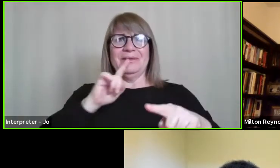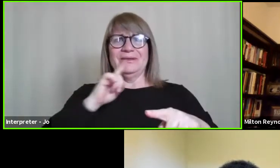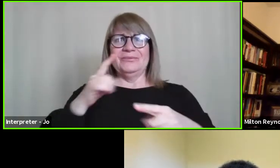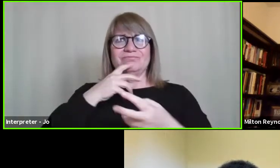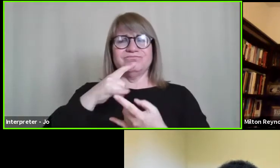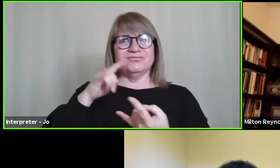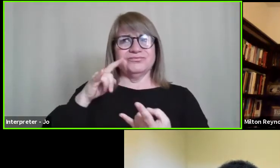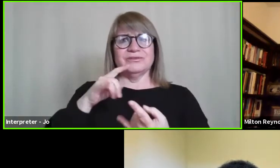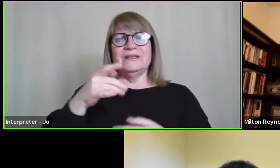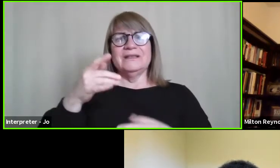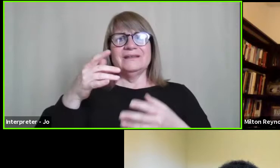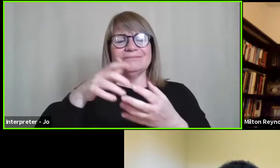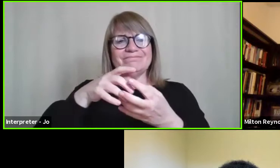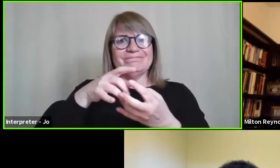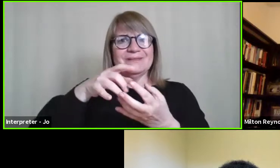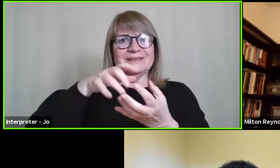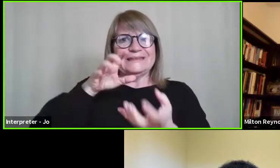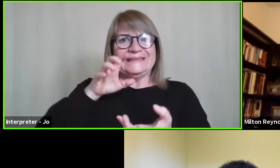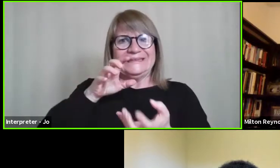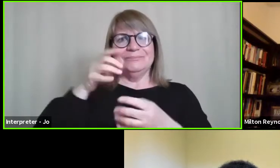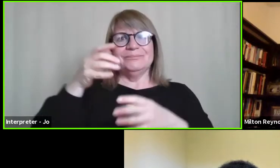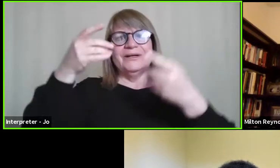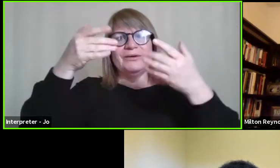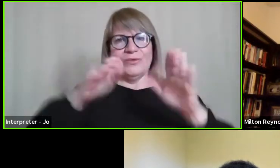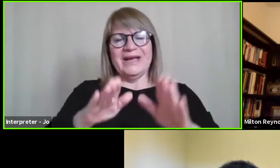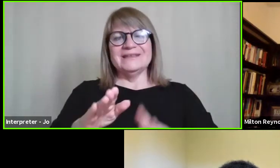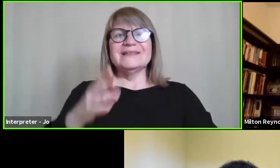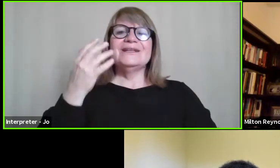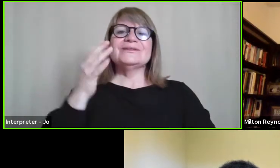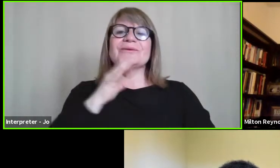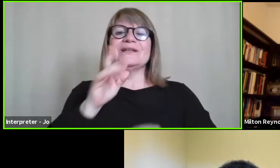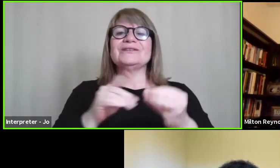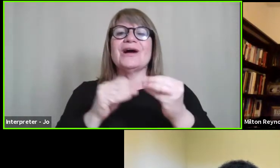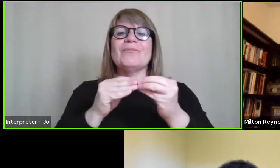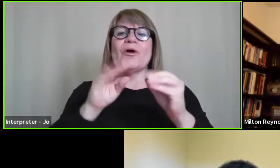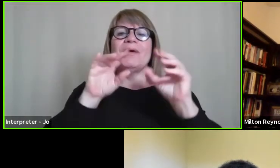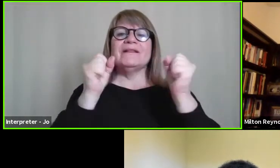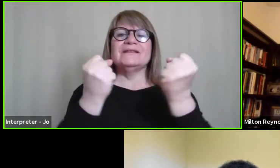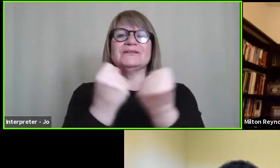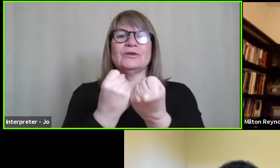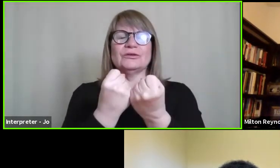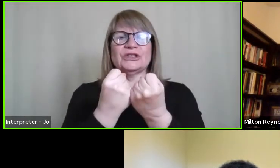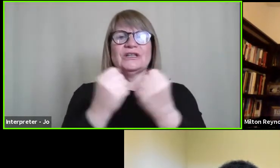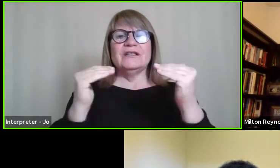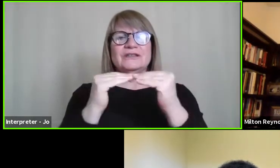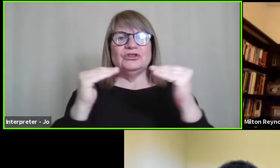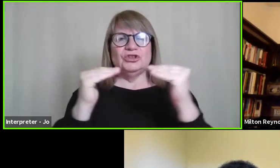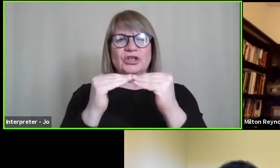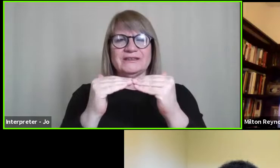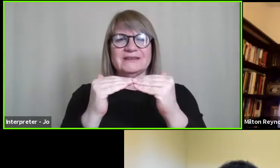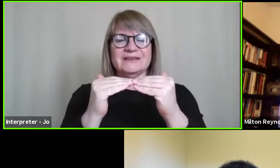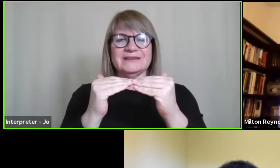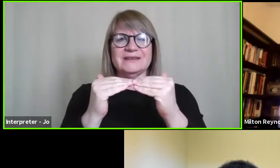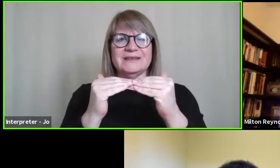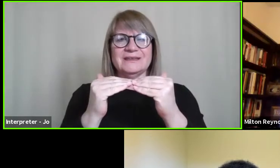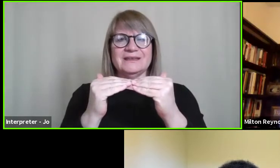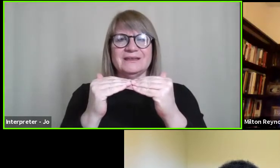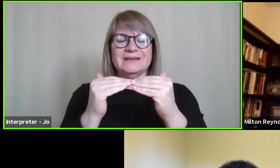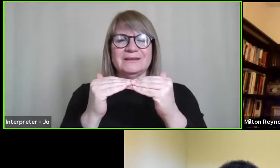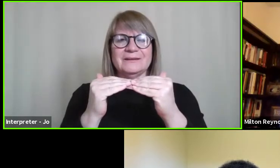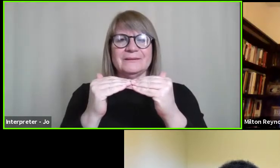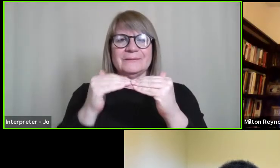we're going to talk a little bit more about the potential social justice implications you know of of this history but i